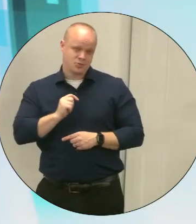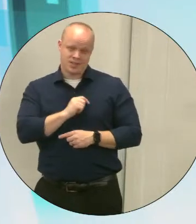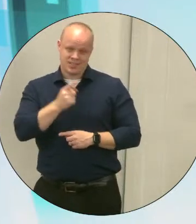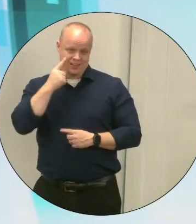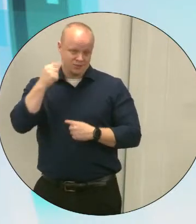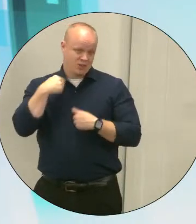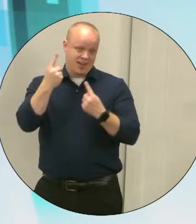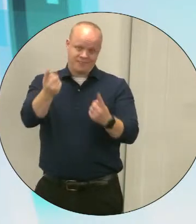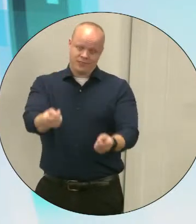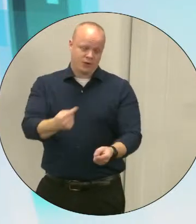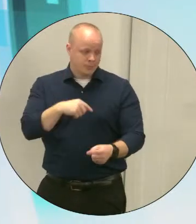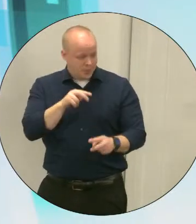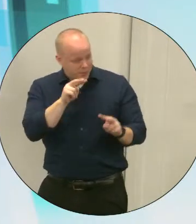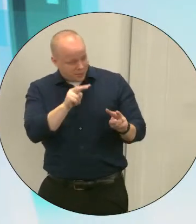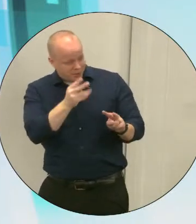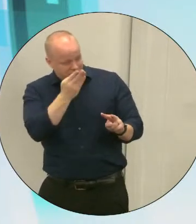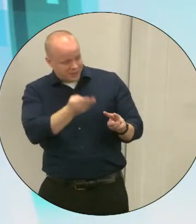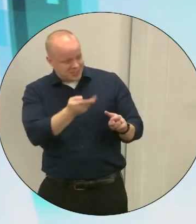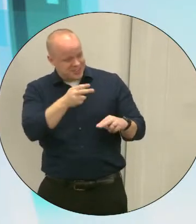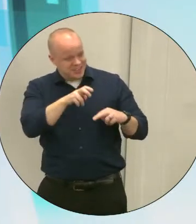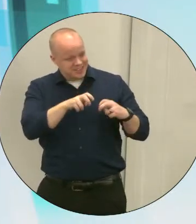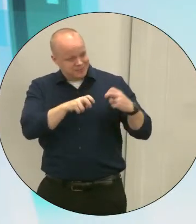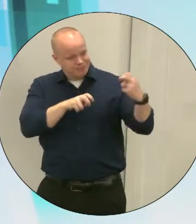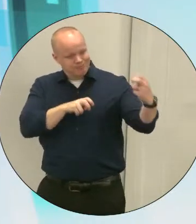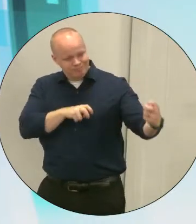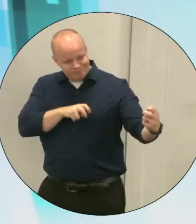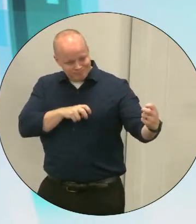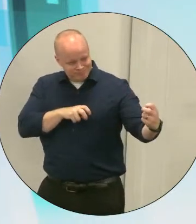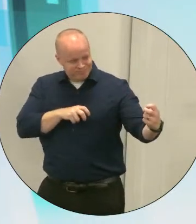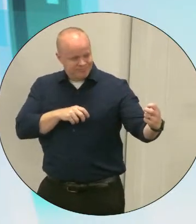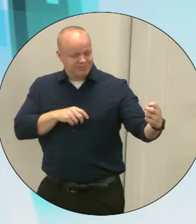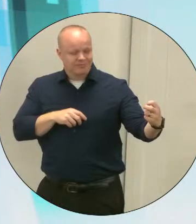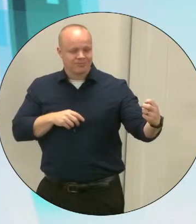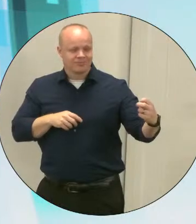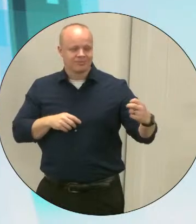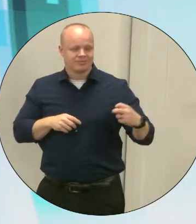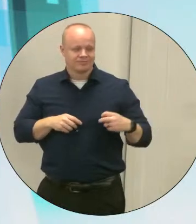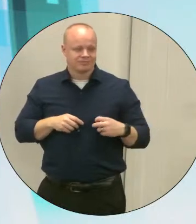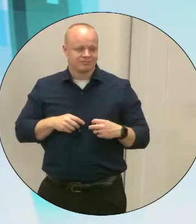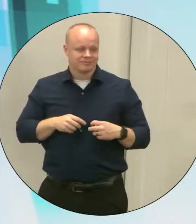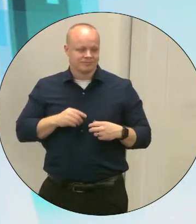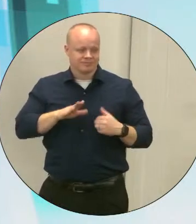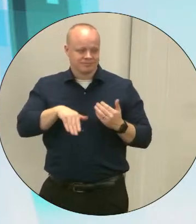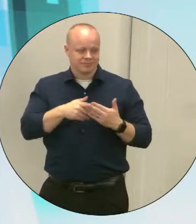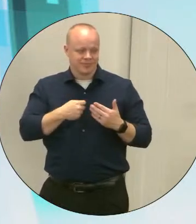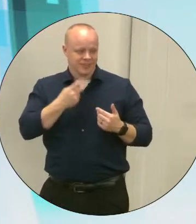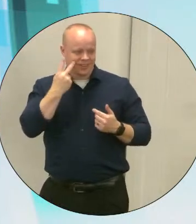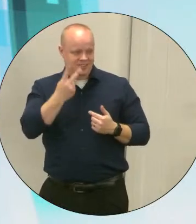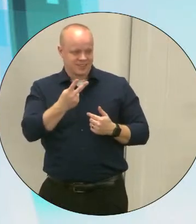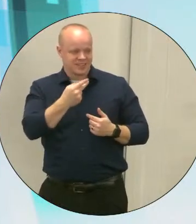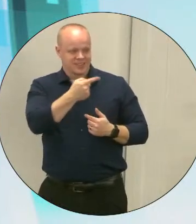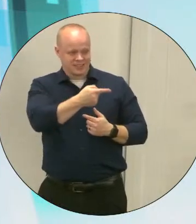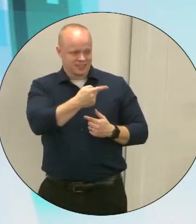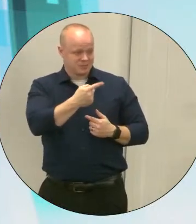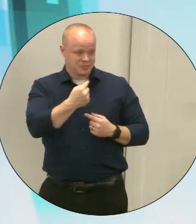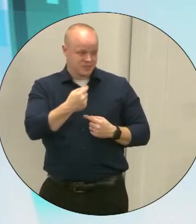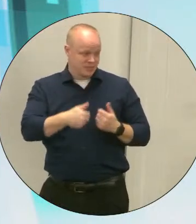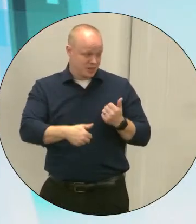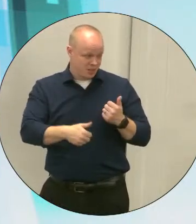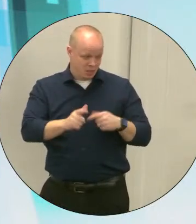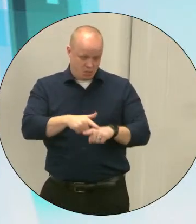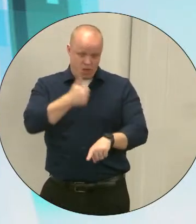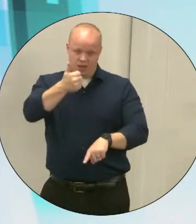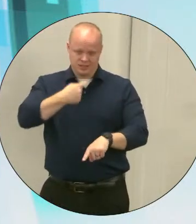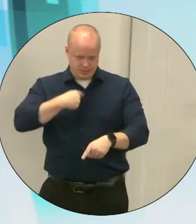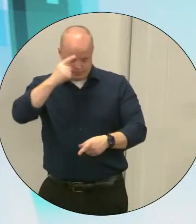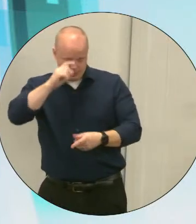look at her as she sits on the end of this stand here. And all I see is her. She's been here the longest, I